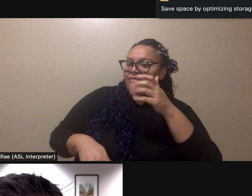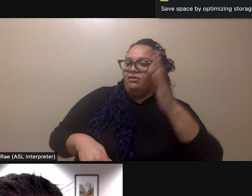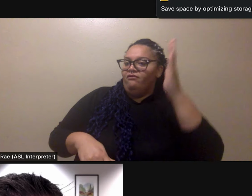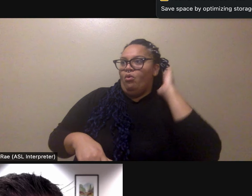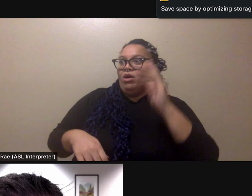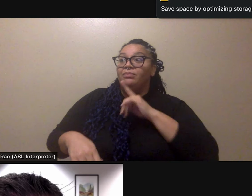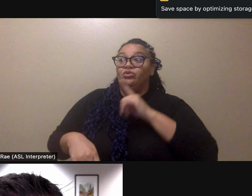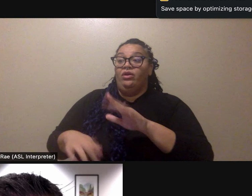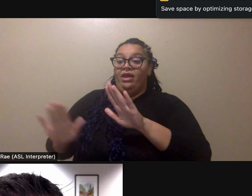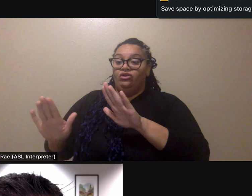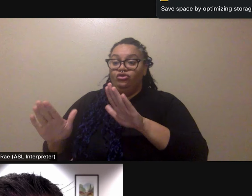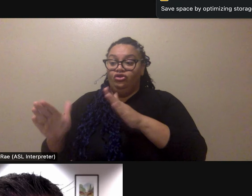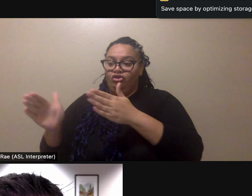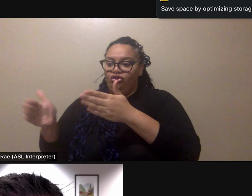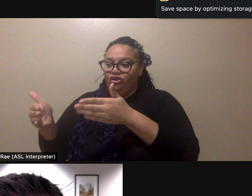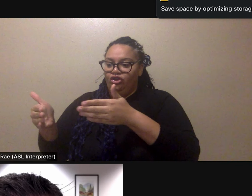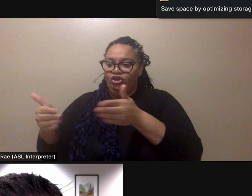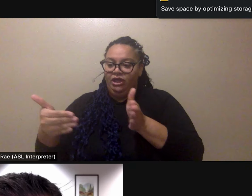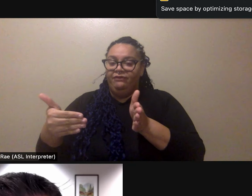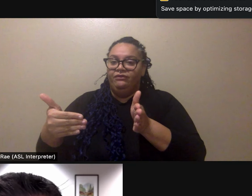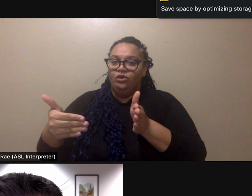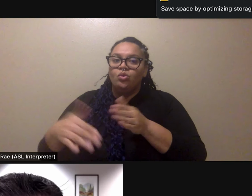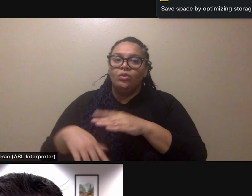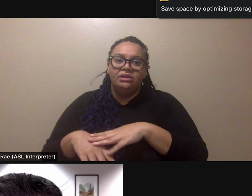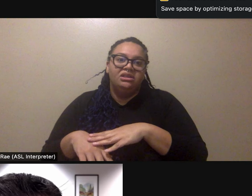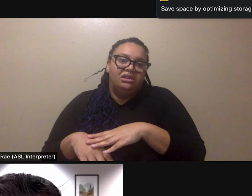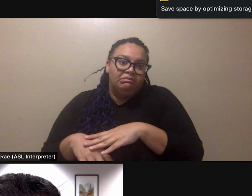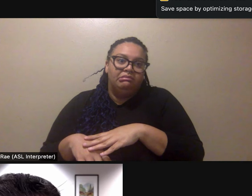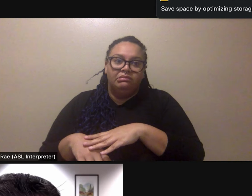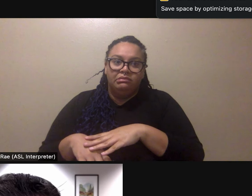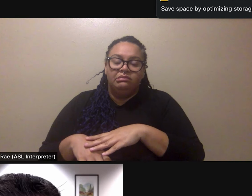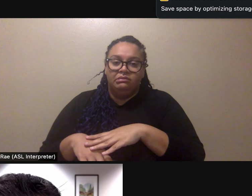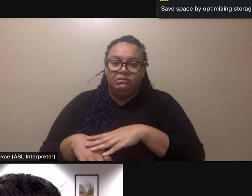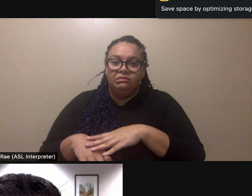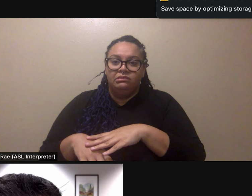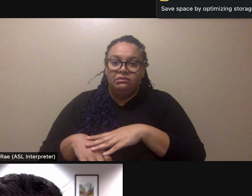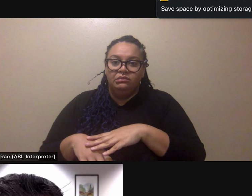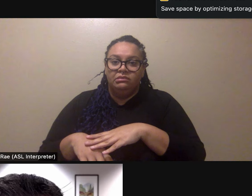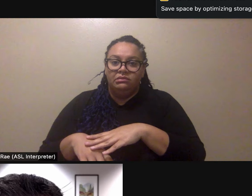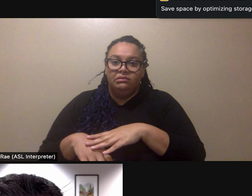obviously really, I don't want to say